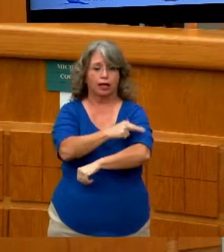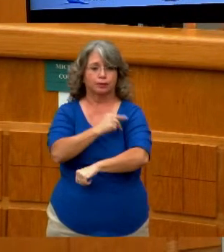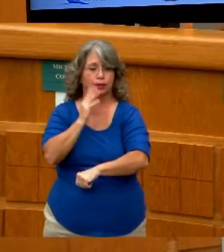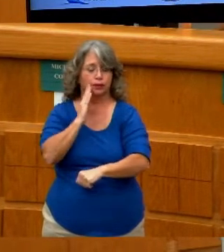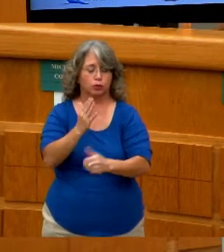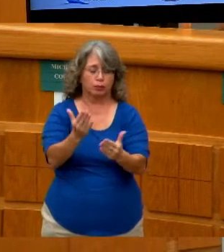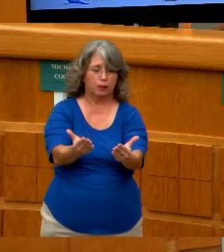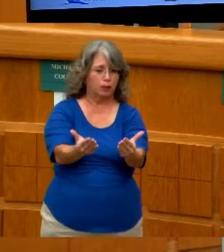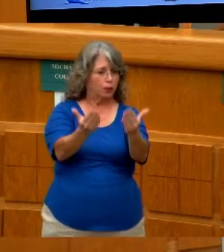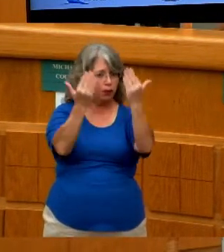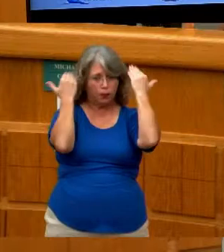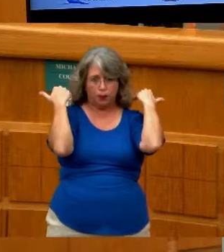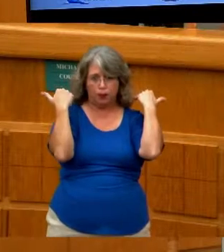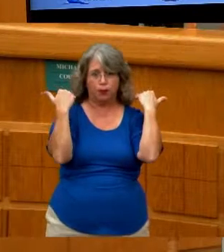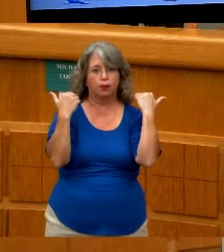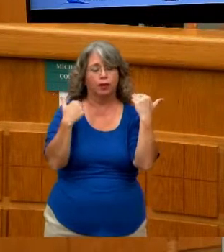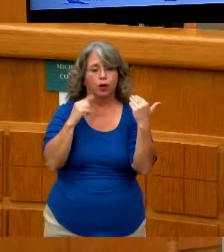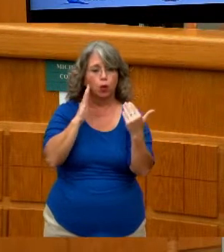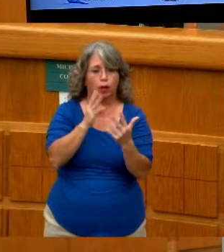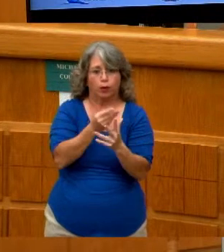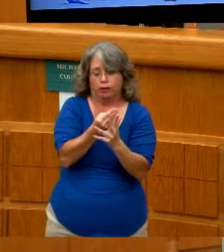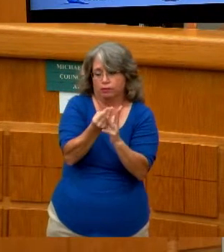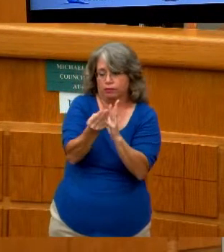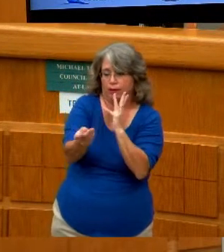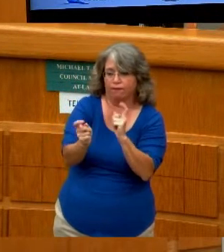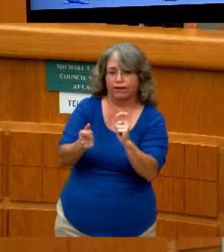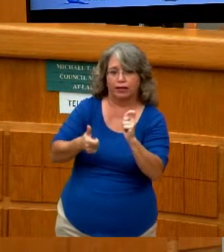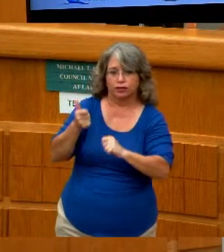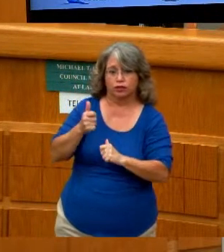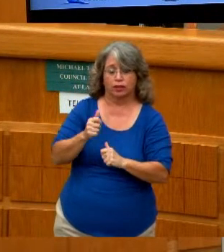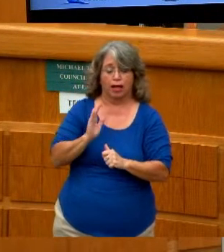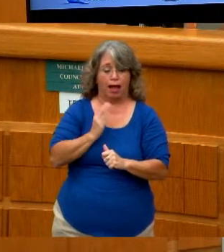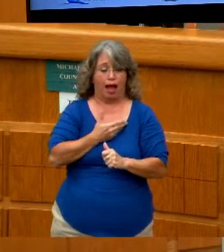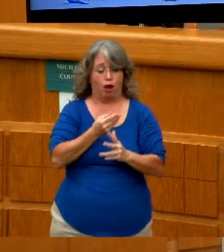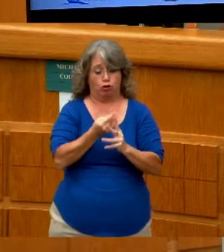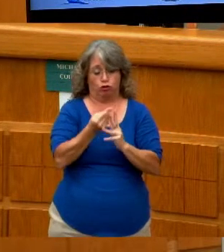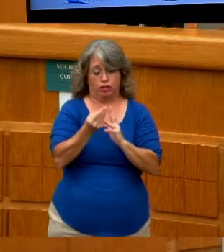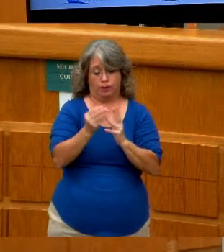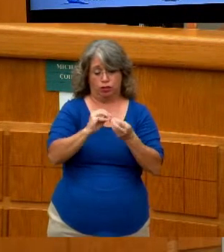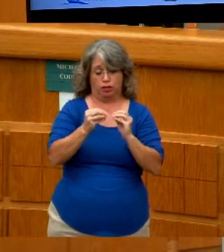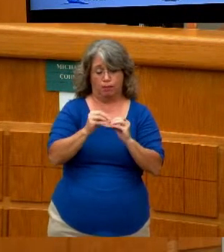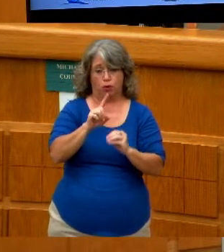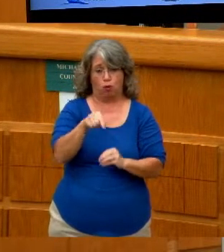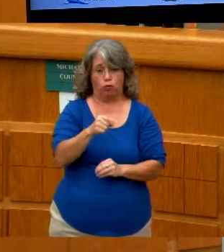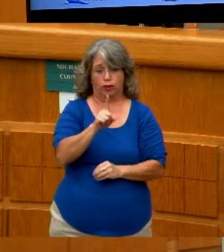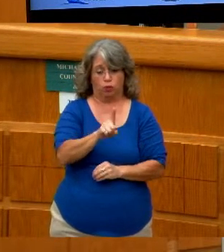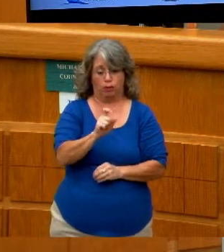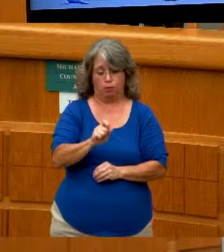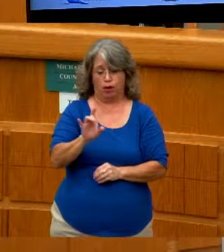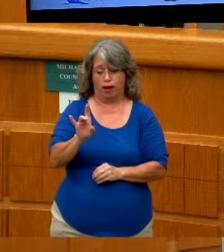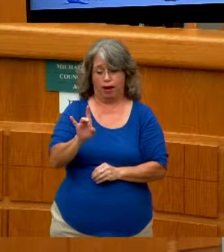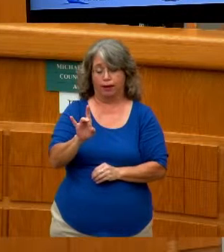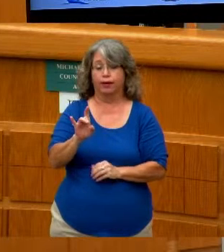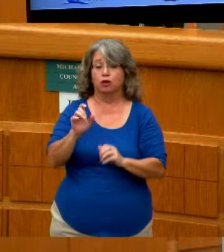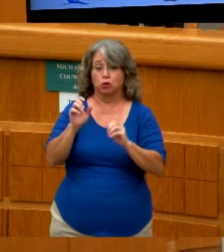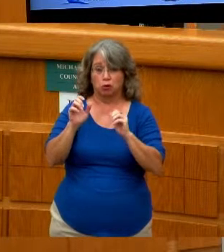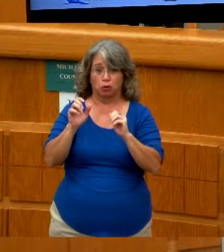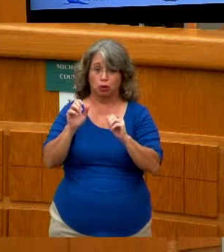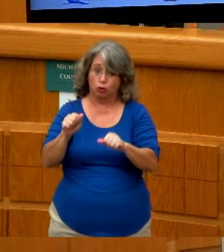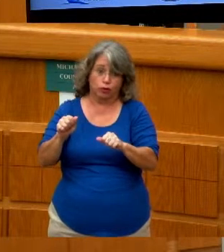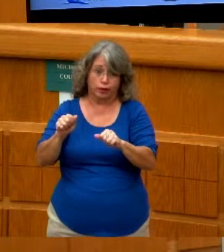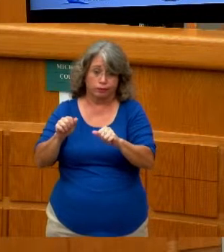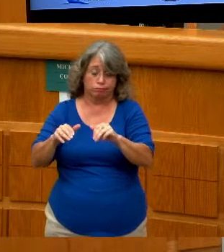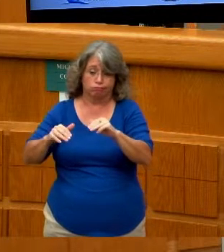would be much bigger, the hospitals would be overrun, and we would increase much faster than we are. So the transmission rate's